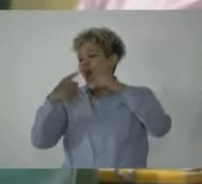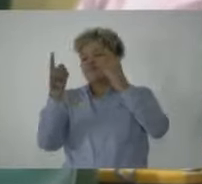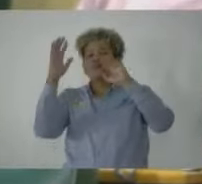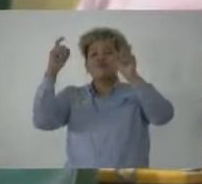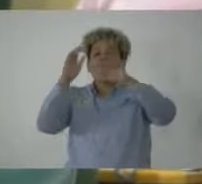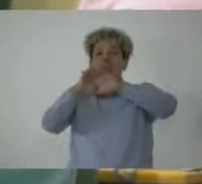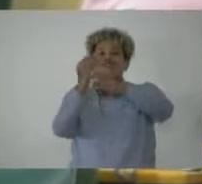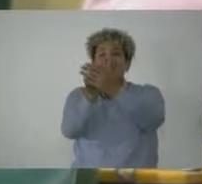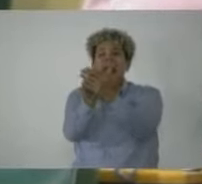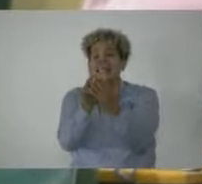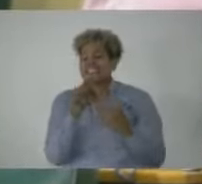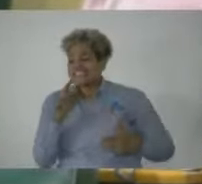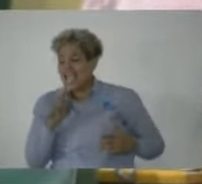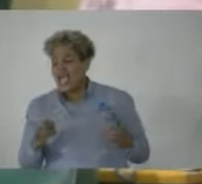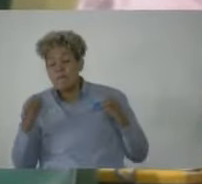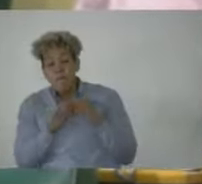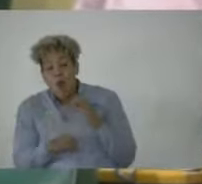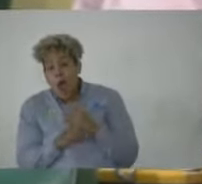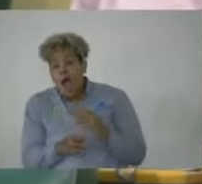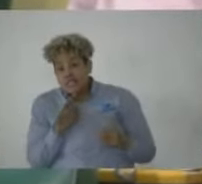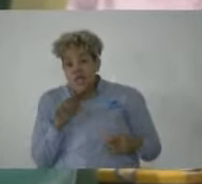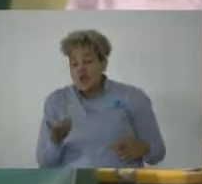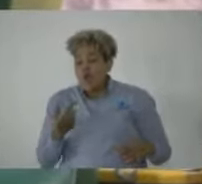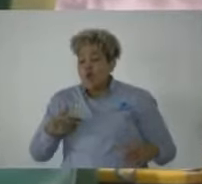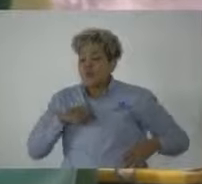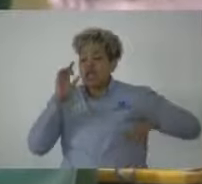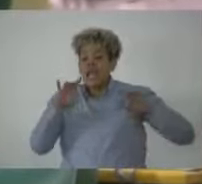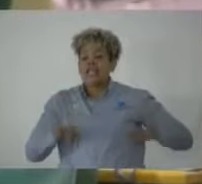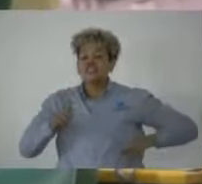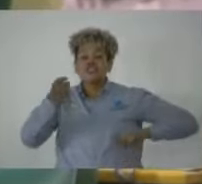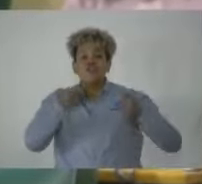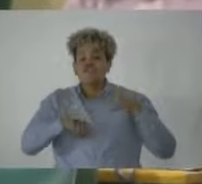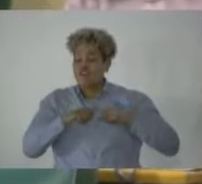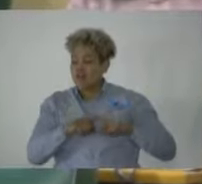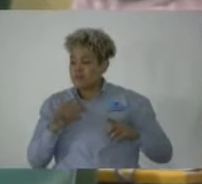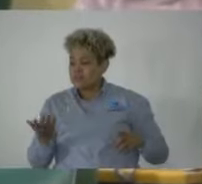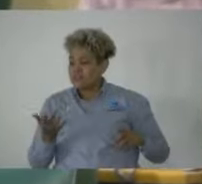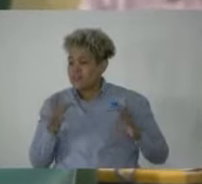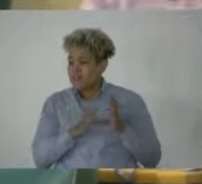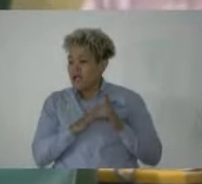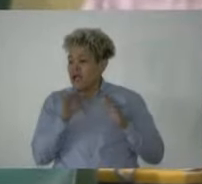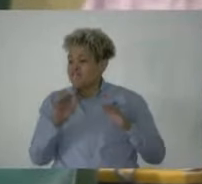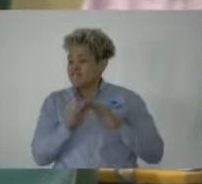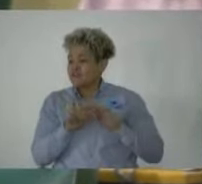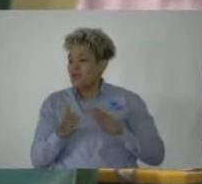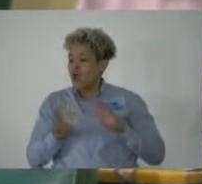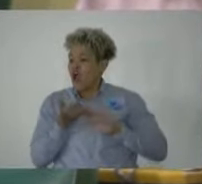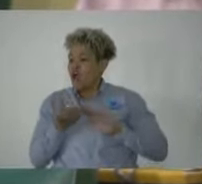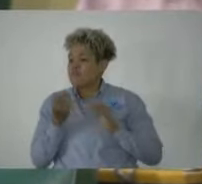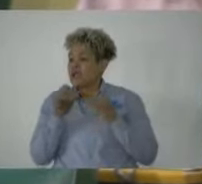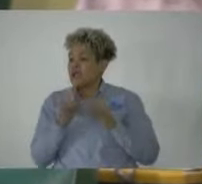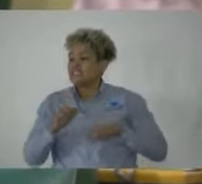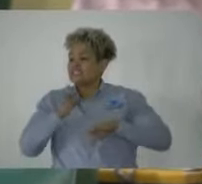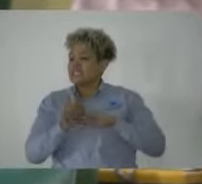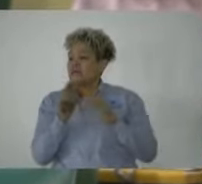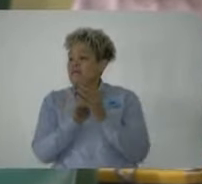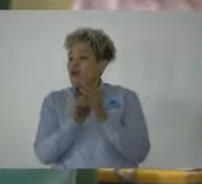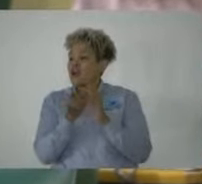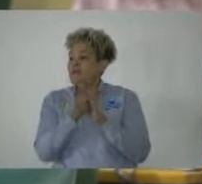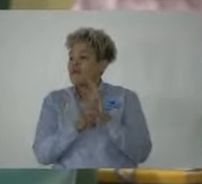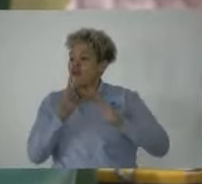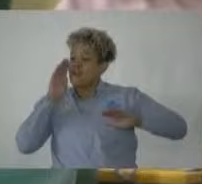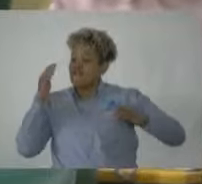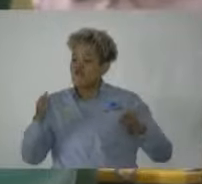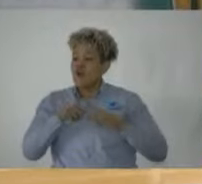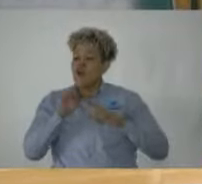finance stated that, furthermore, we initiated reforms to grant the Bank of Jamaica operational independence in setting monetary policy, primarily